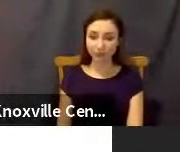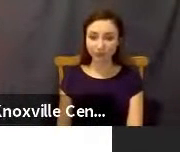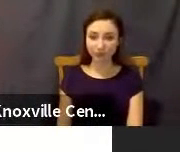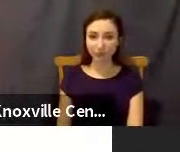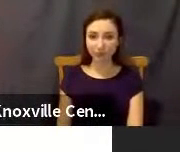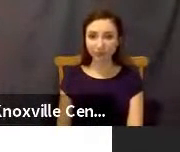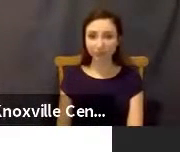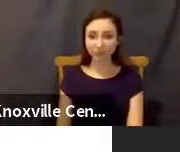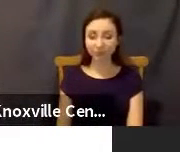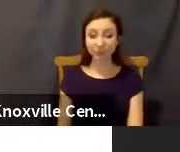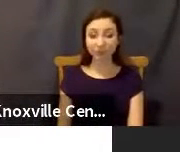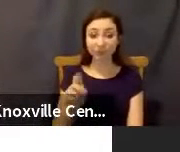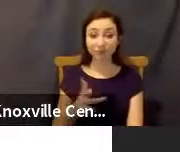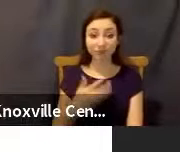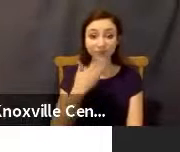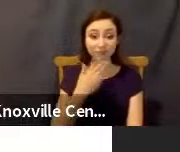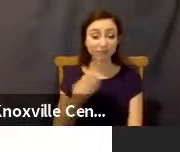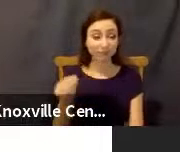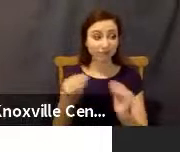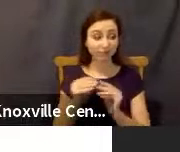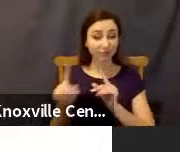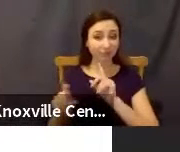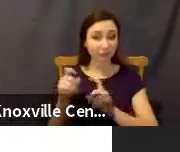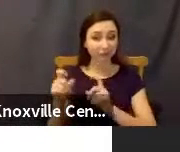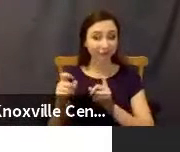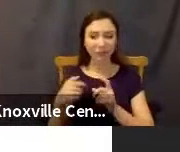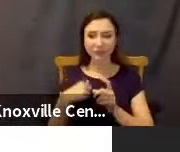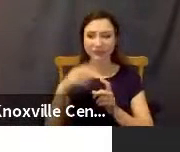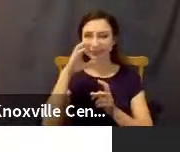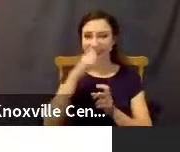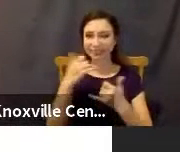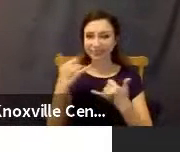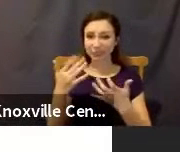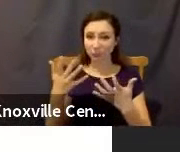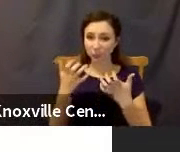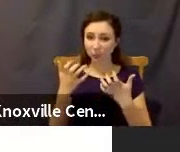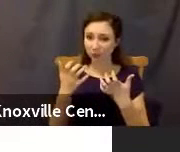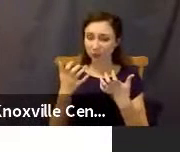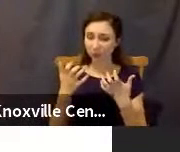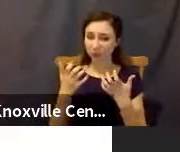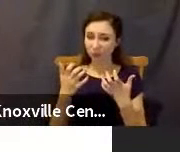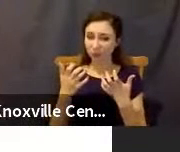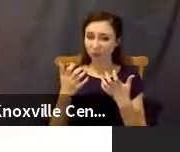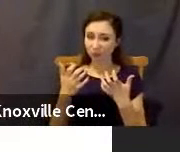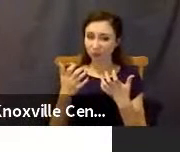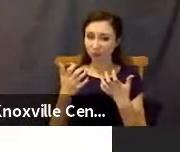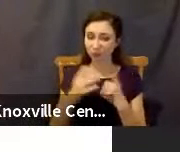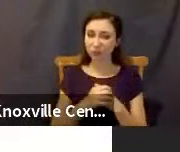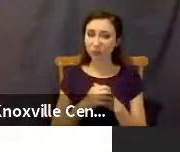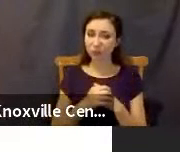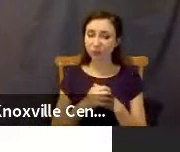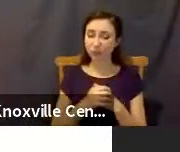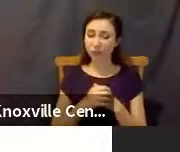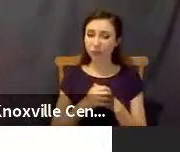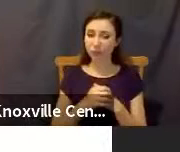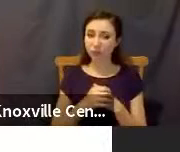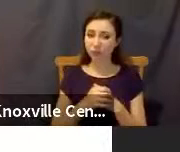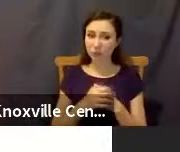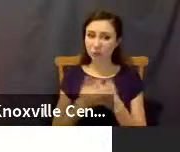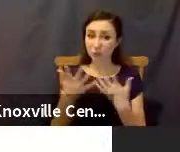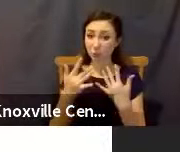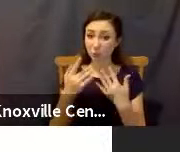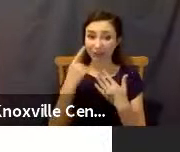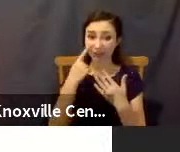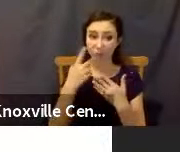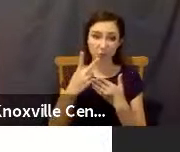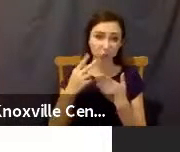Okay, thanks. Any further questions? So I guess at this point, do we want to plan on revisiting this in 2 weeks at our next